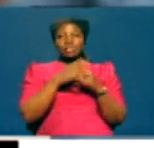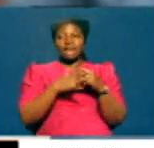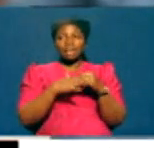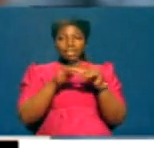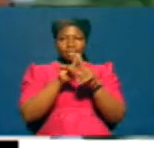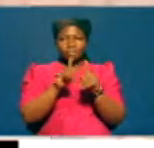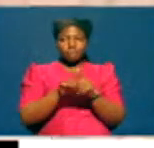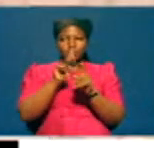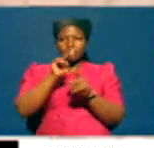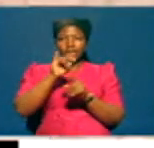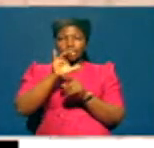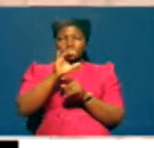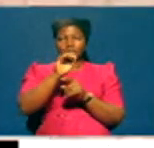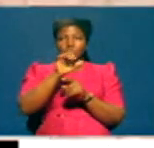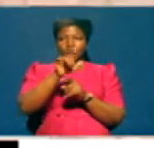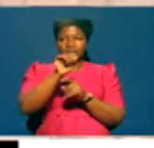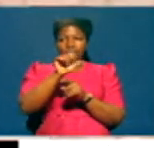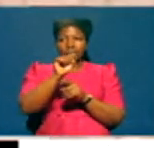of livestock theft.